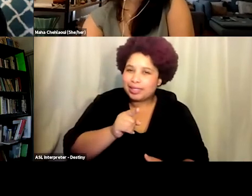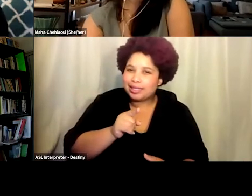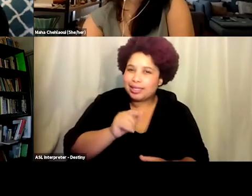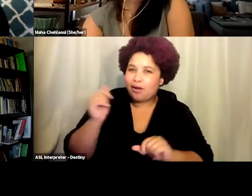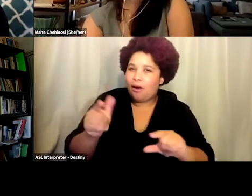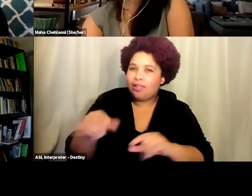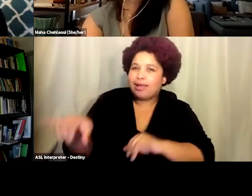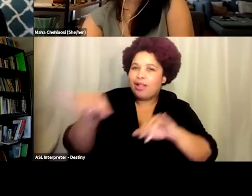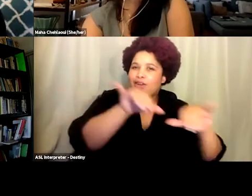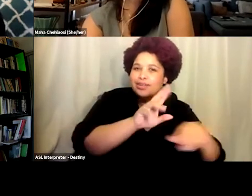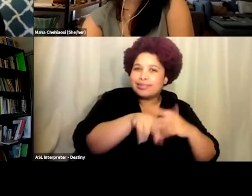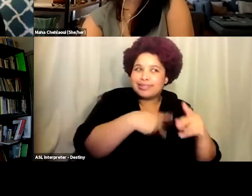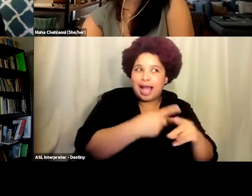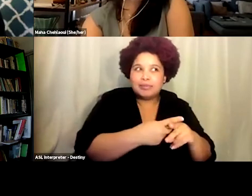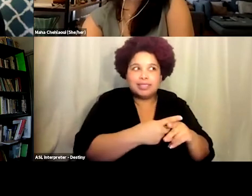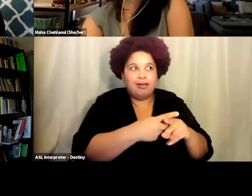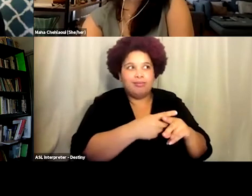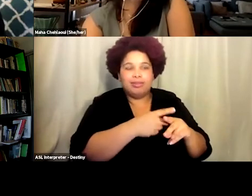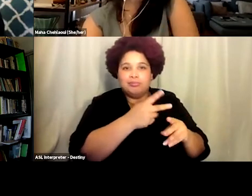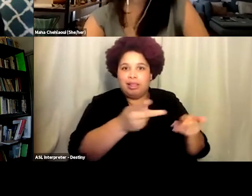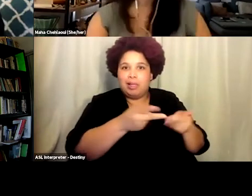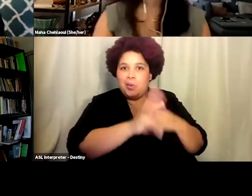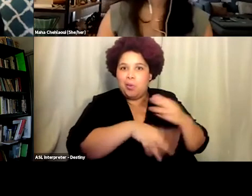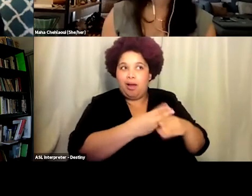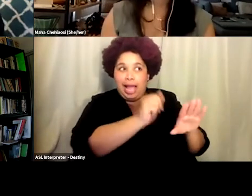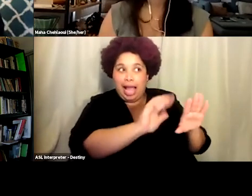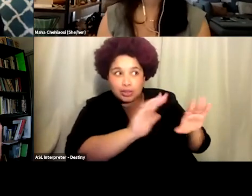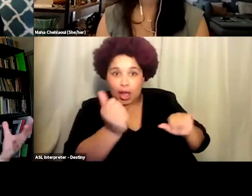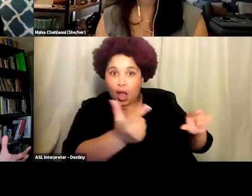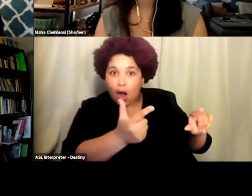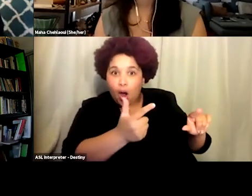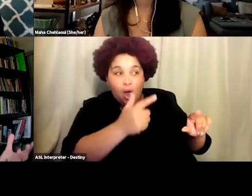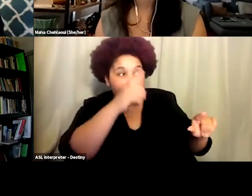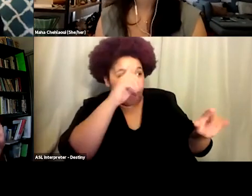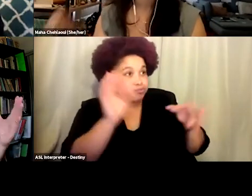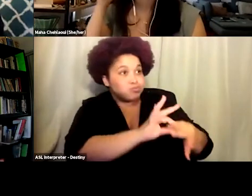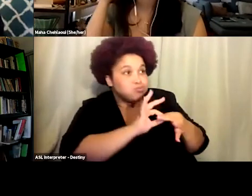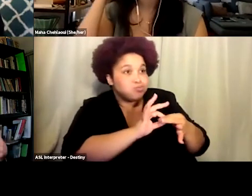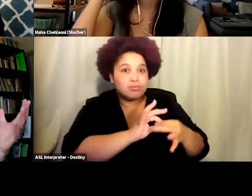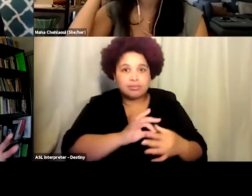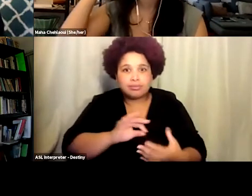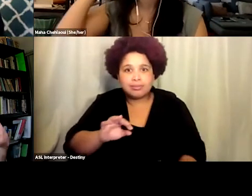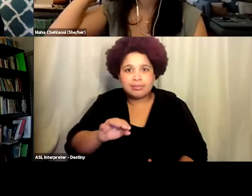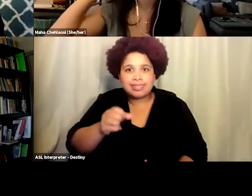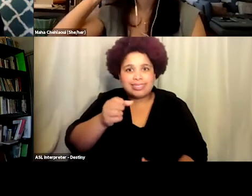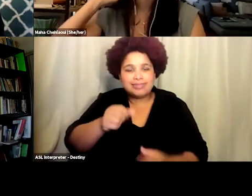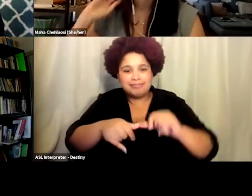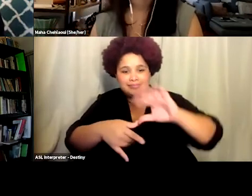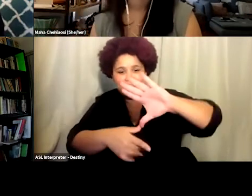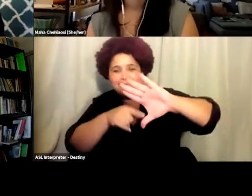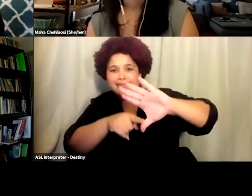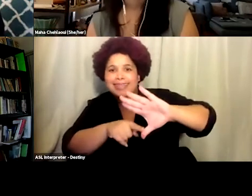geographical regions. You look at the Asian world, they don't all get along. You look in the South American Latin